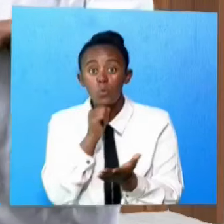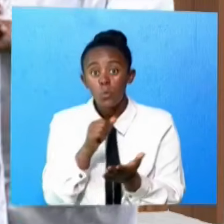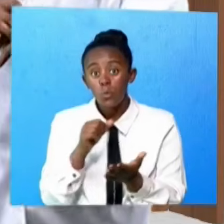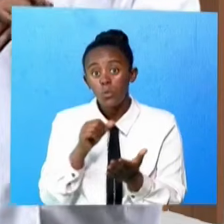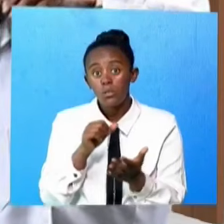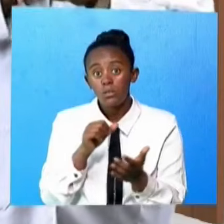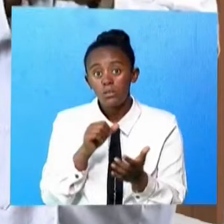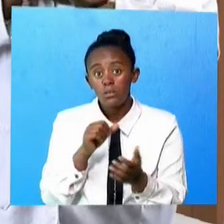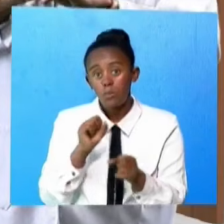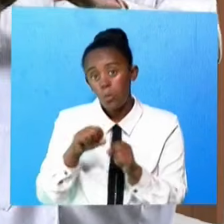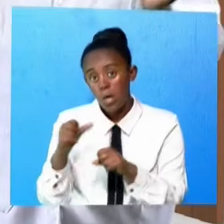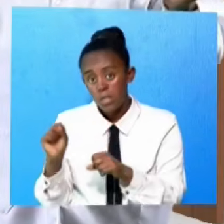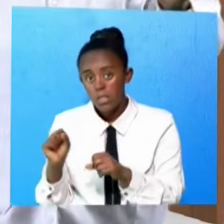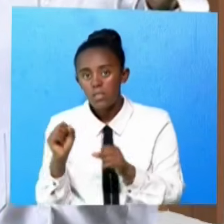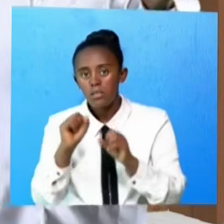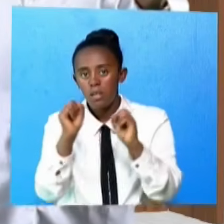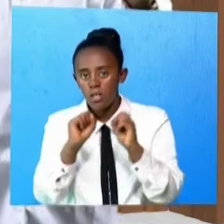are